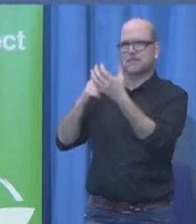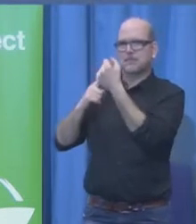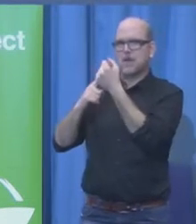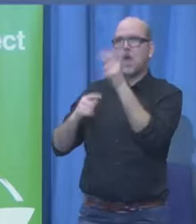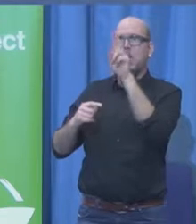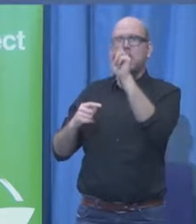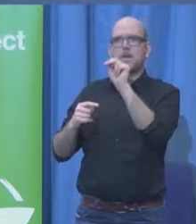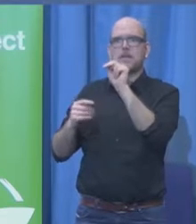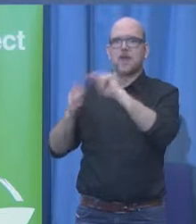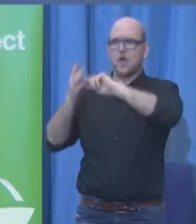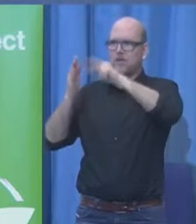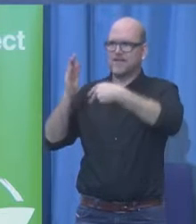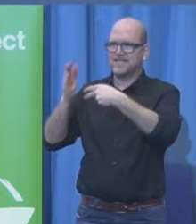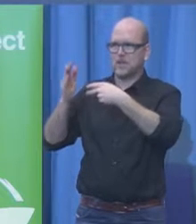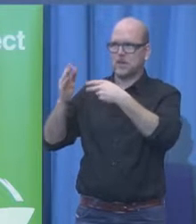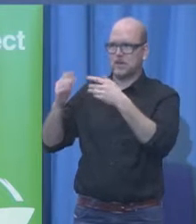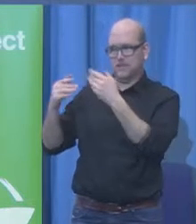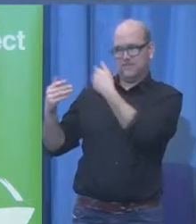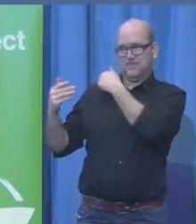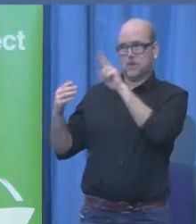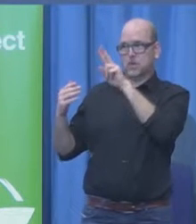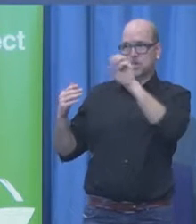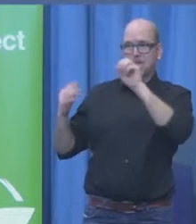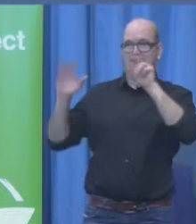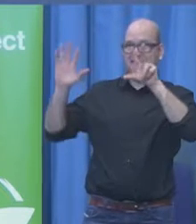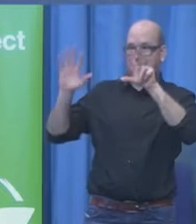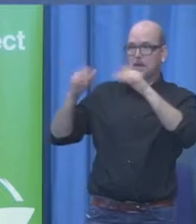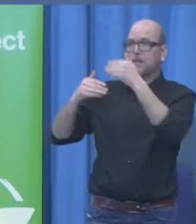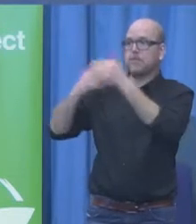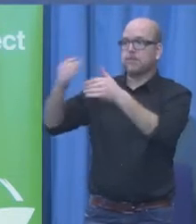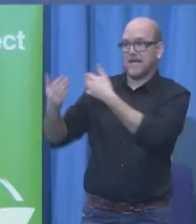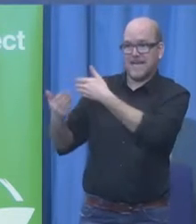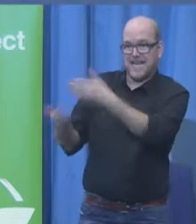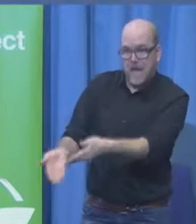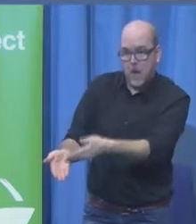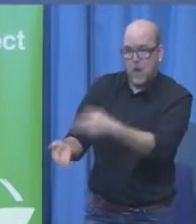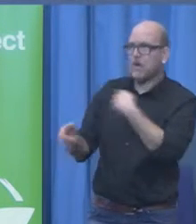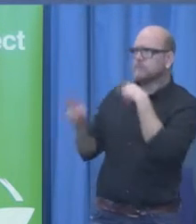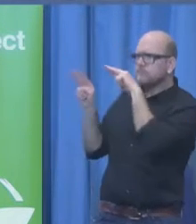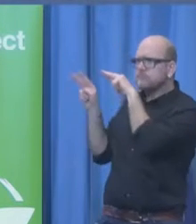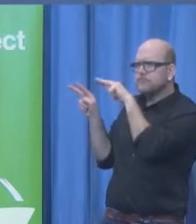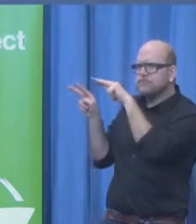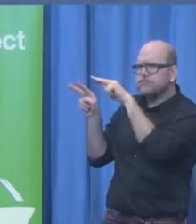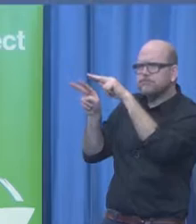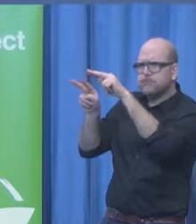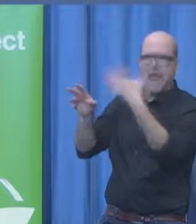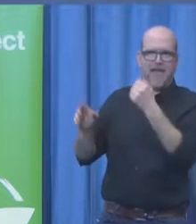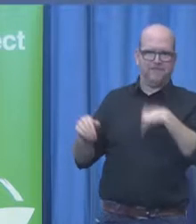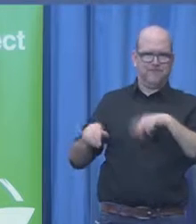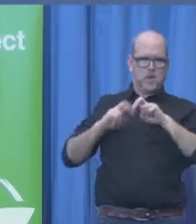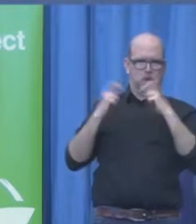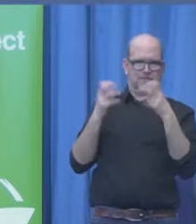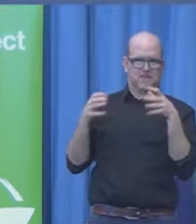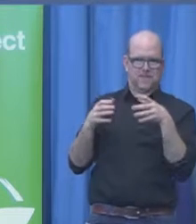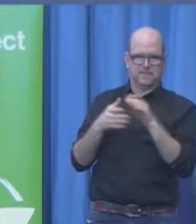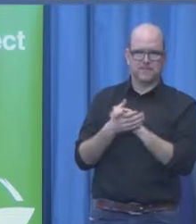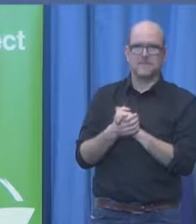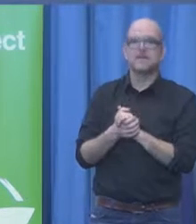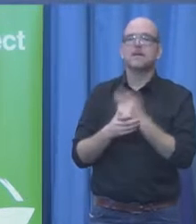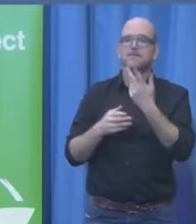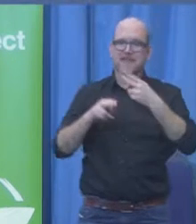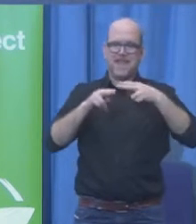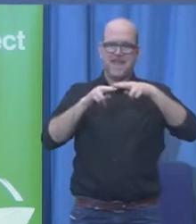and we have made a national action plan from